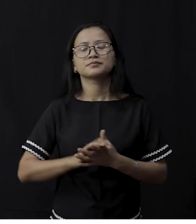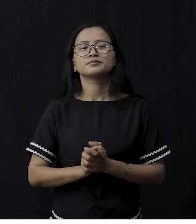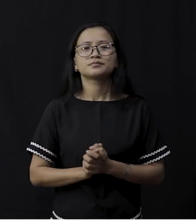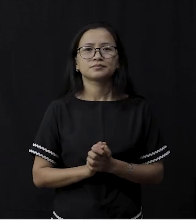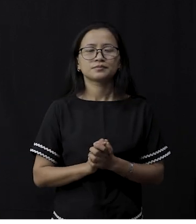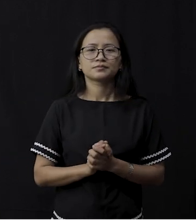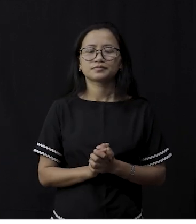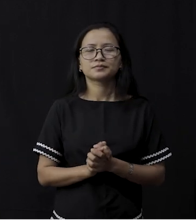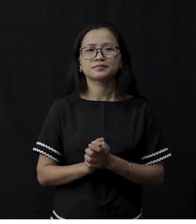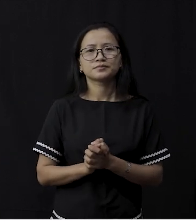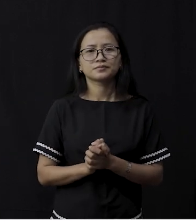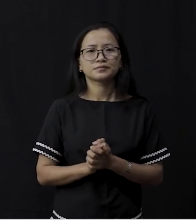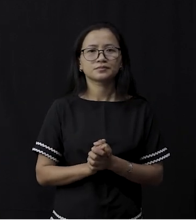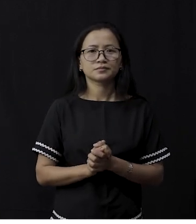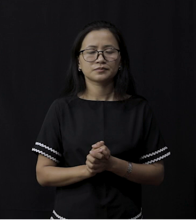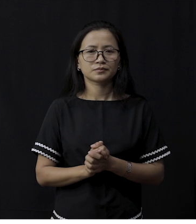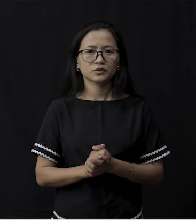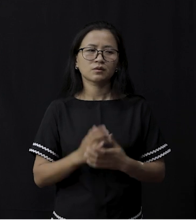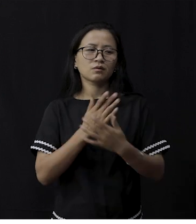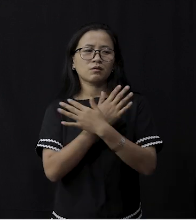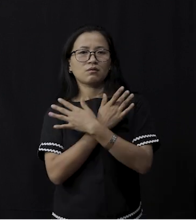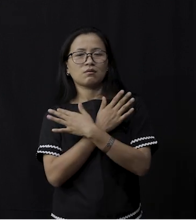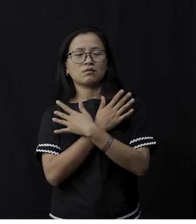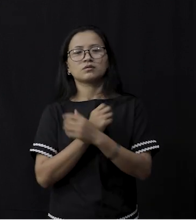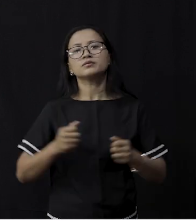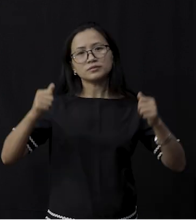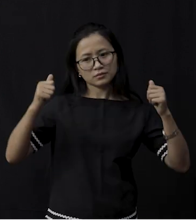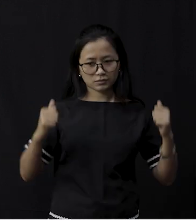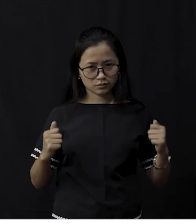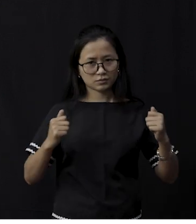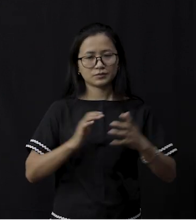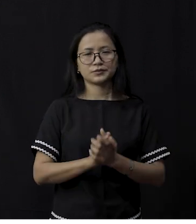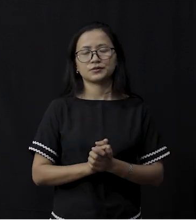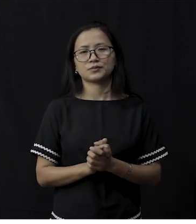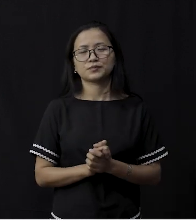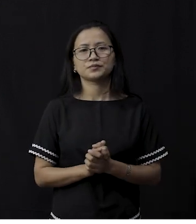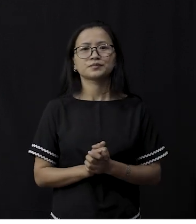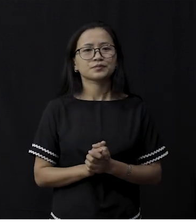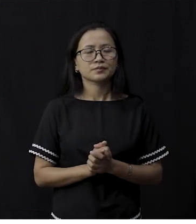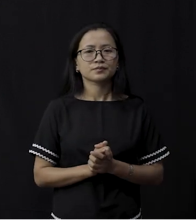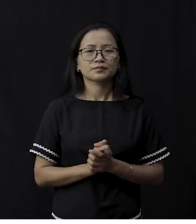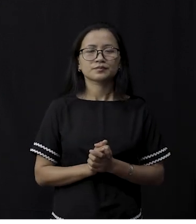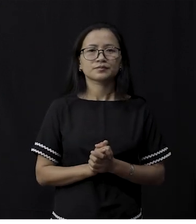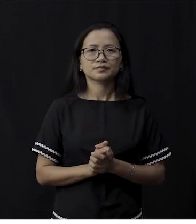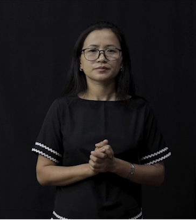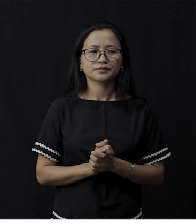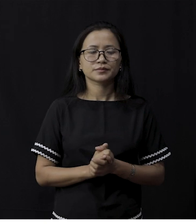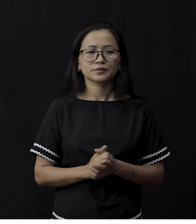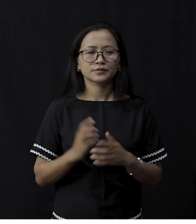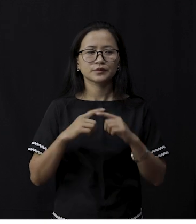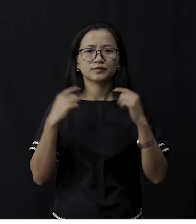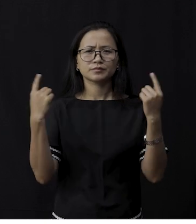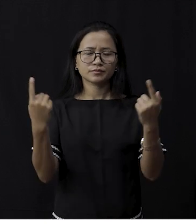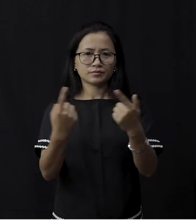bag and I like to relax also. So I can see a chair and in that